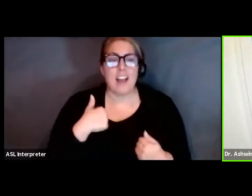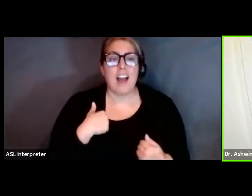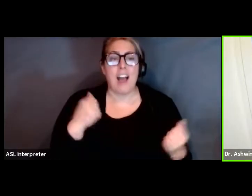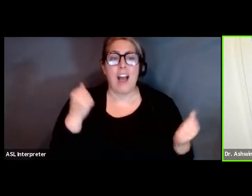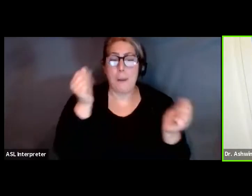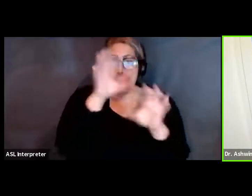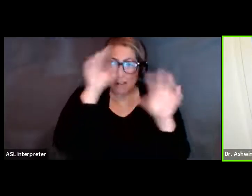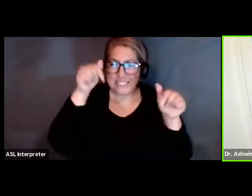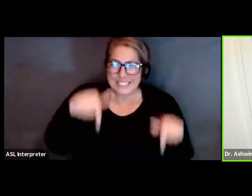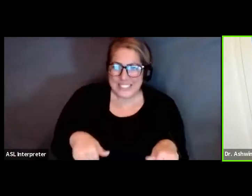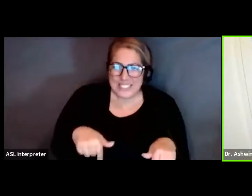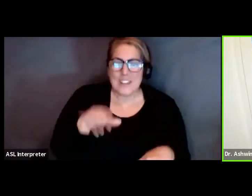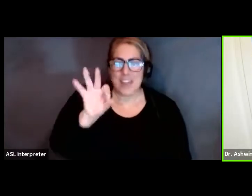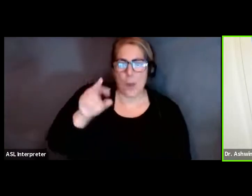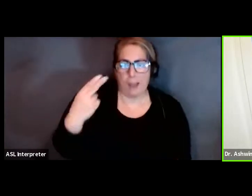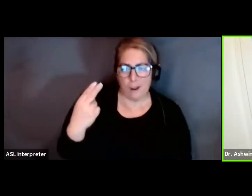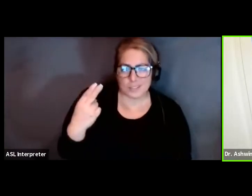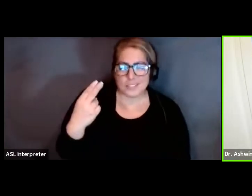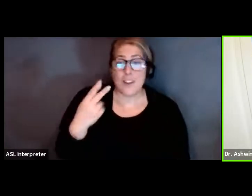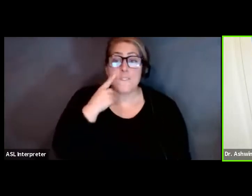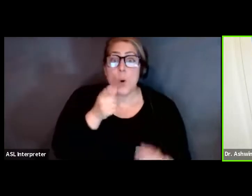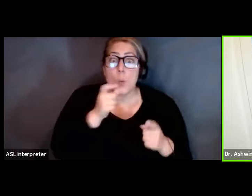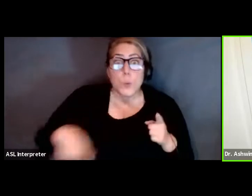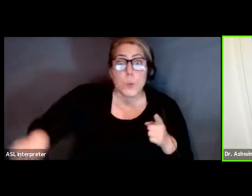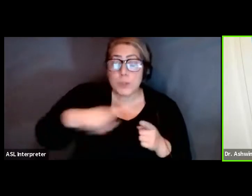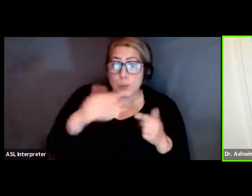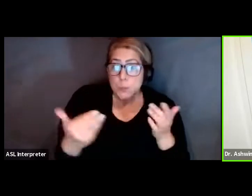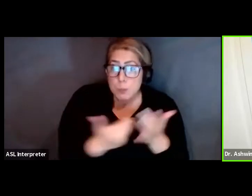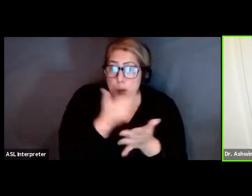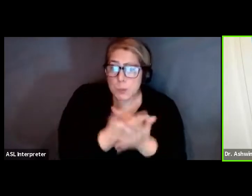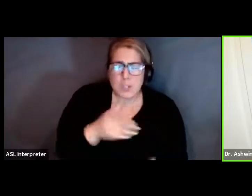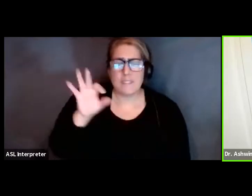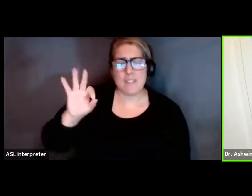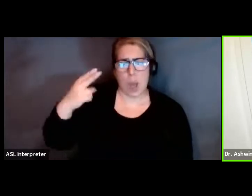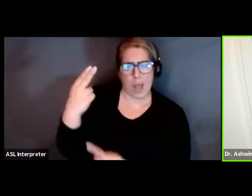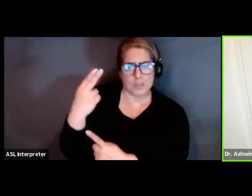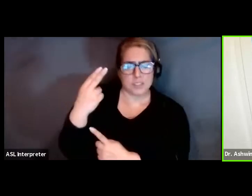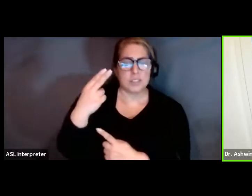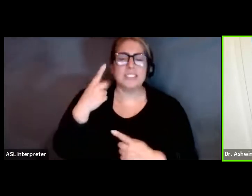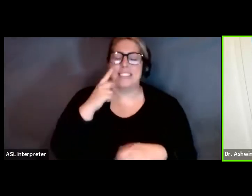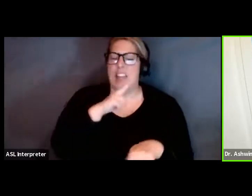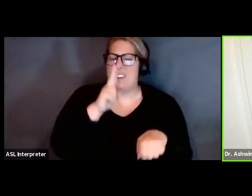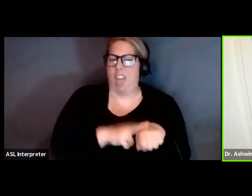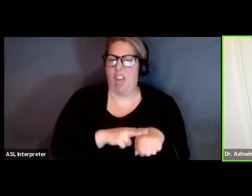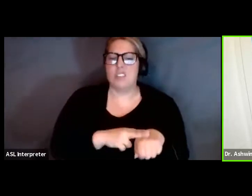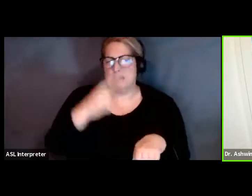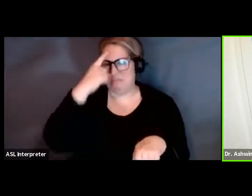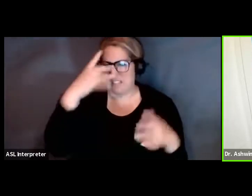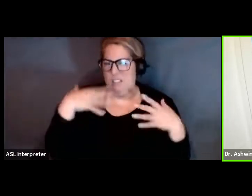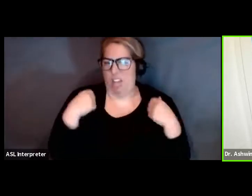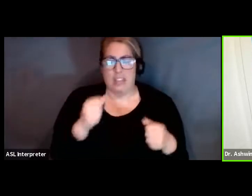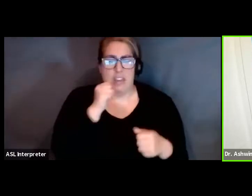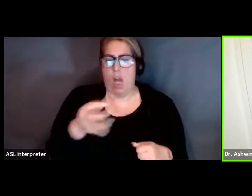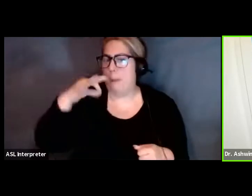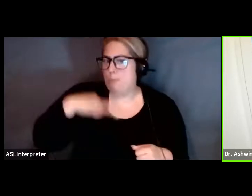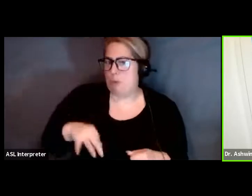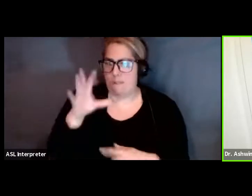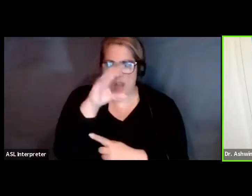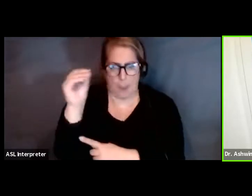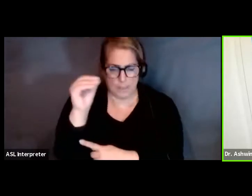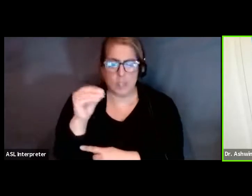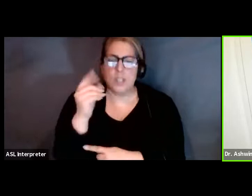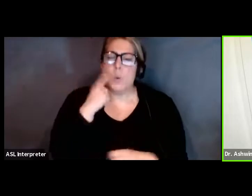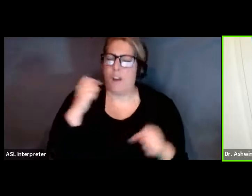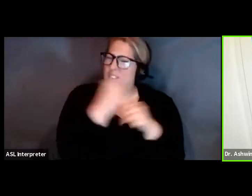House. For those of you who are new here, Fountain House is a national mental health nonprofit fighting to improve health, to